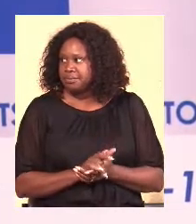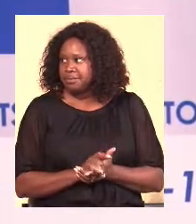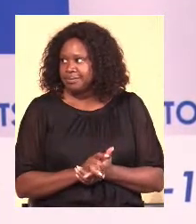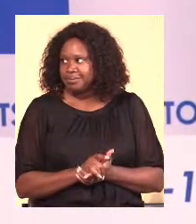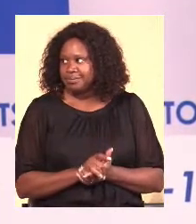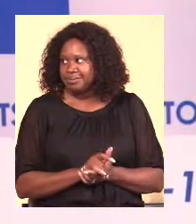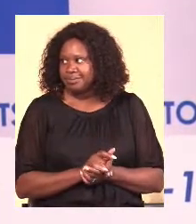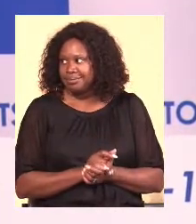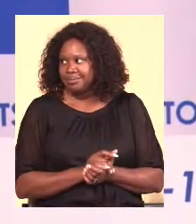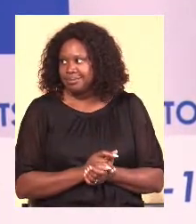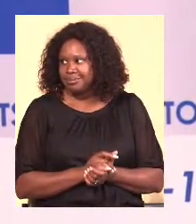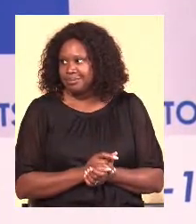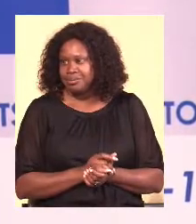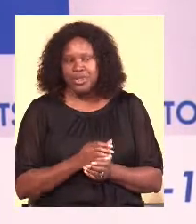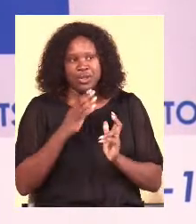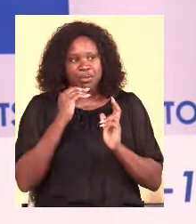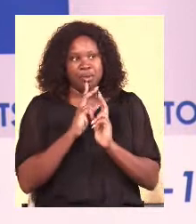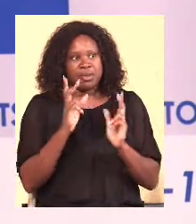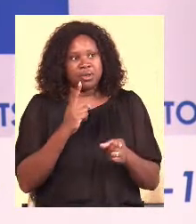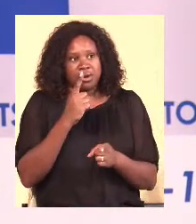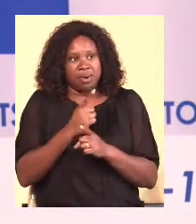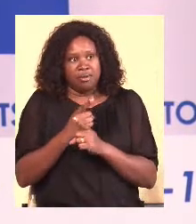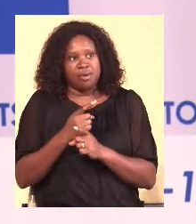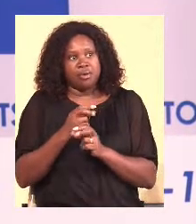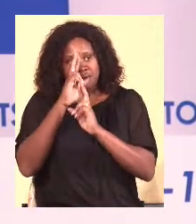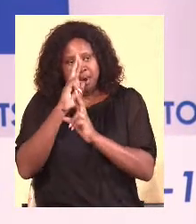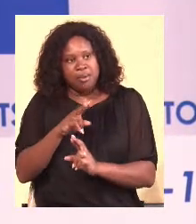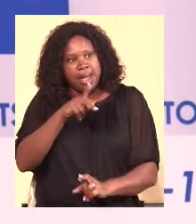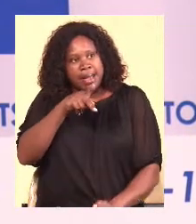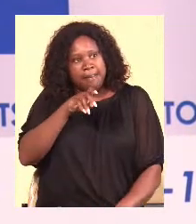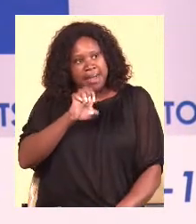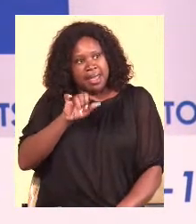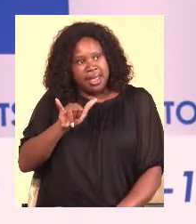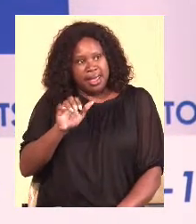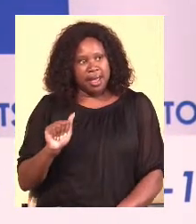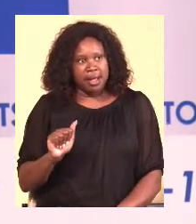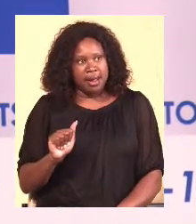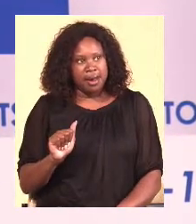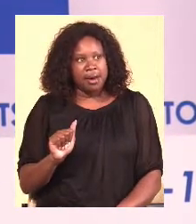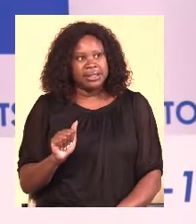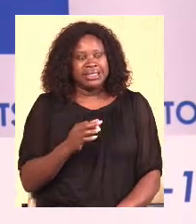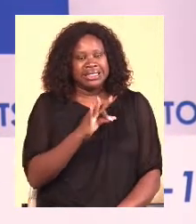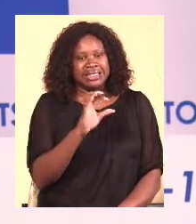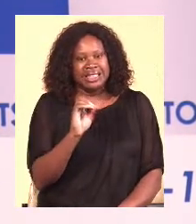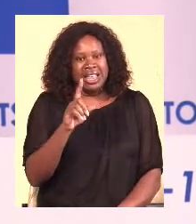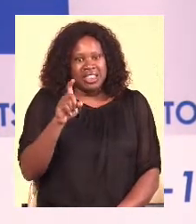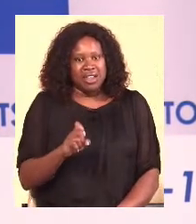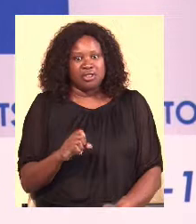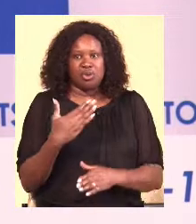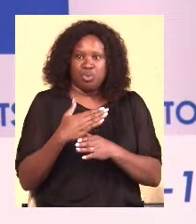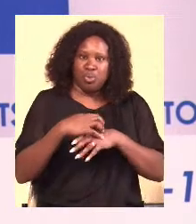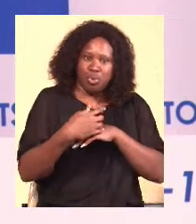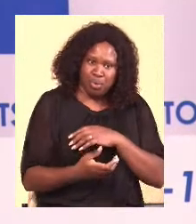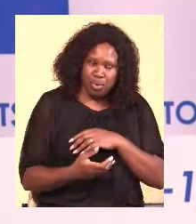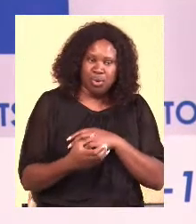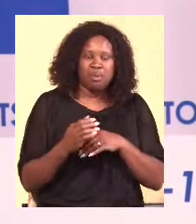Honorable Pair, you are the spokesperson of this government. What is the government's response to the 90,000 job losses that are being predicted